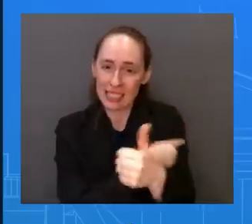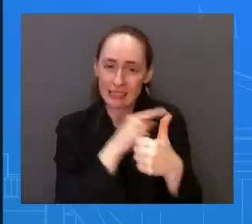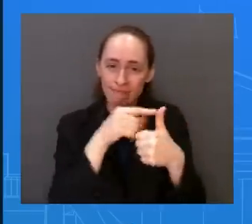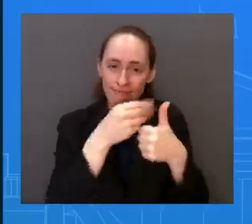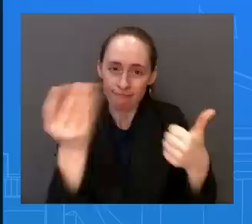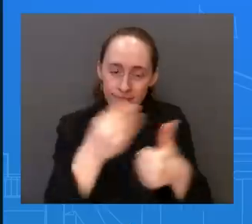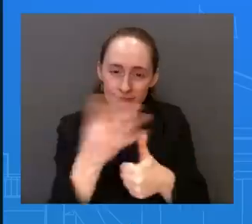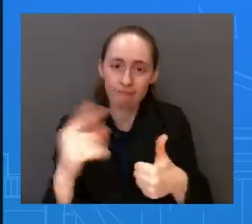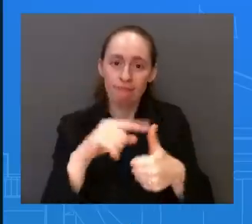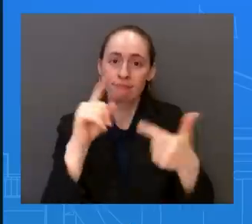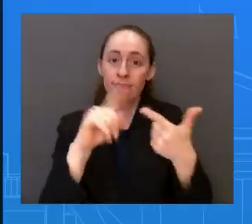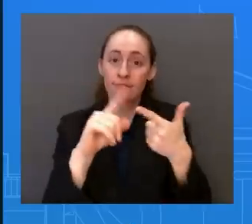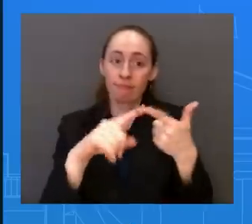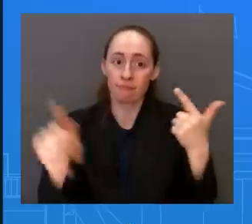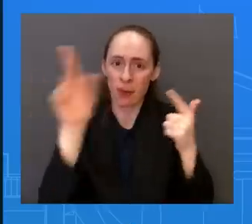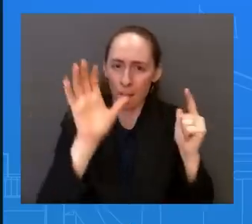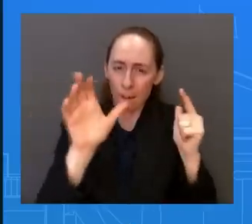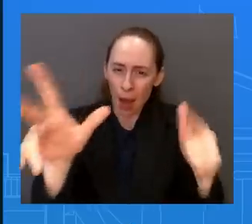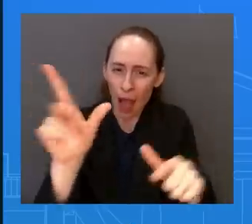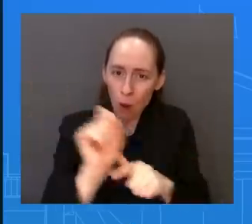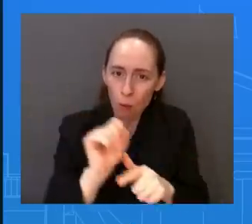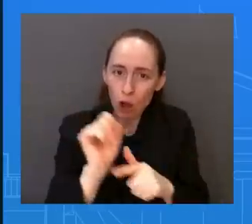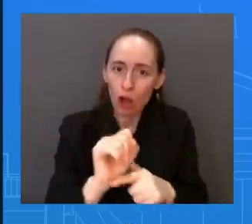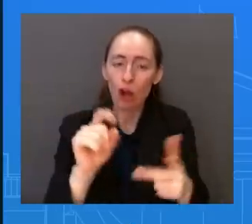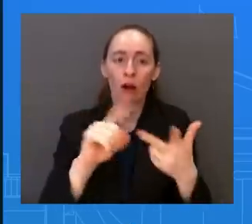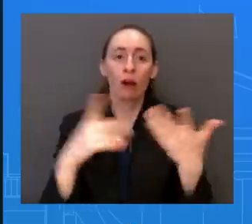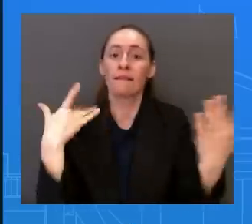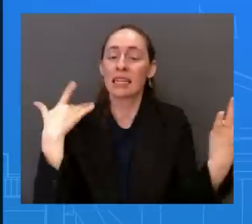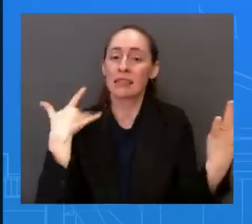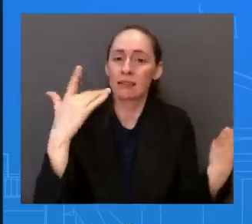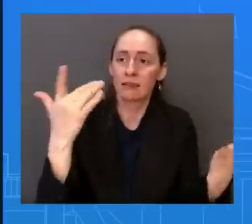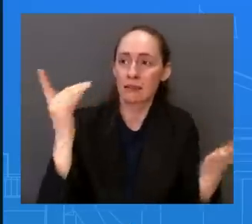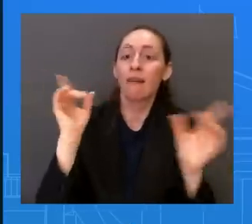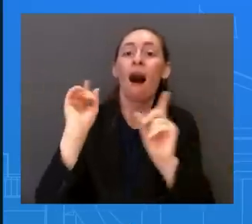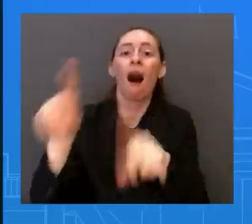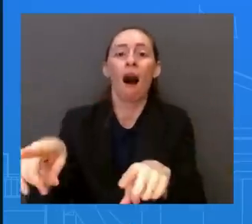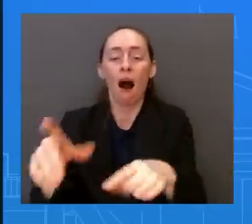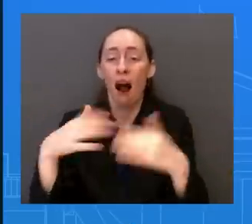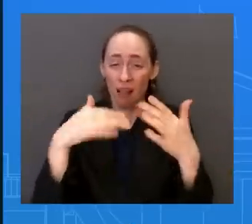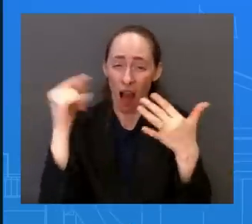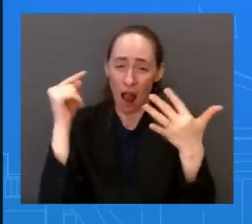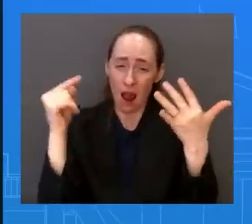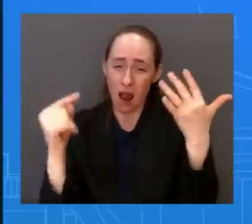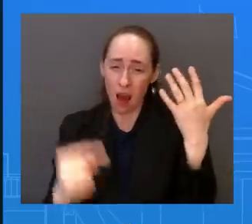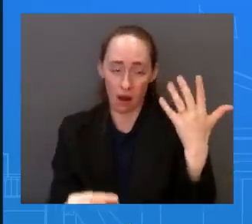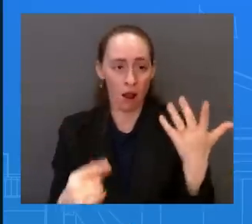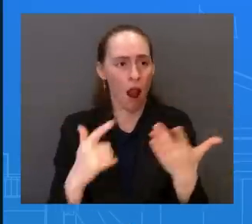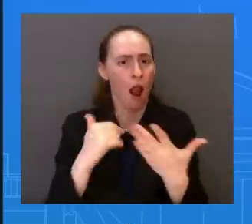that we are where we are right now is a testament to the hard work of actually prioritizing getting and a plan